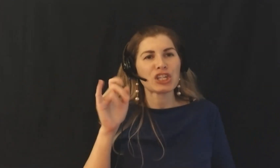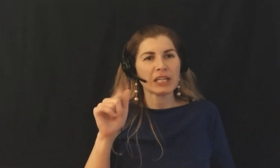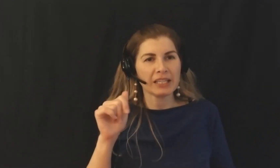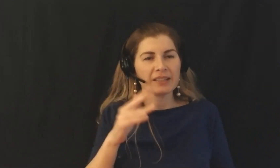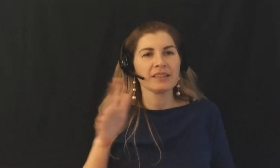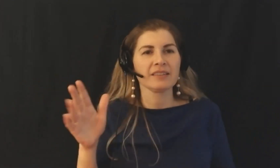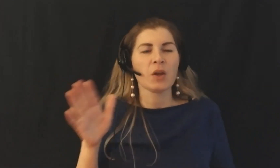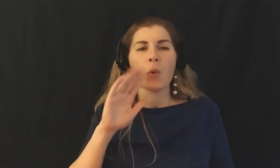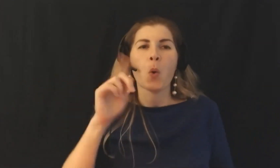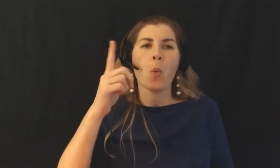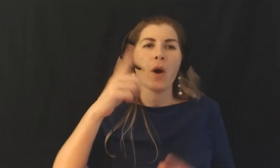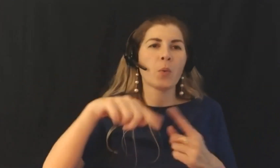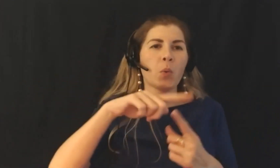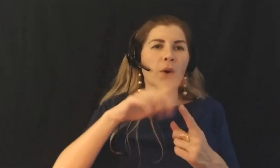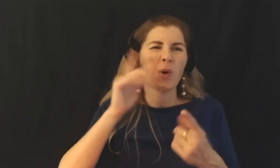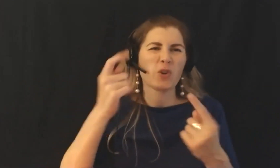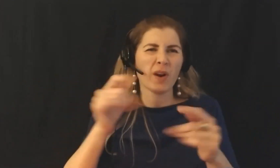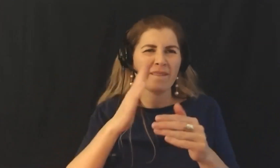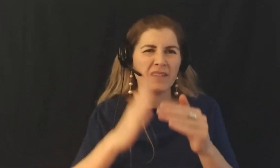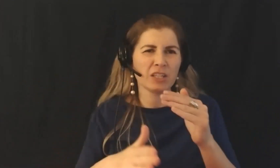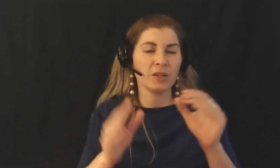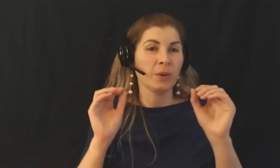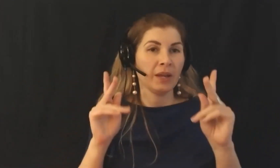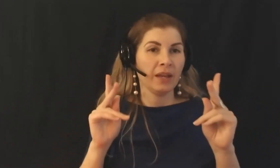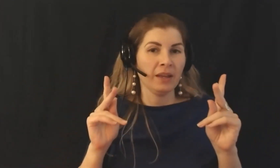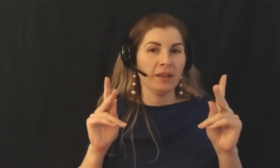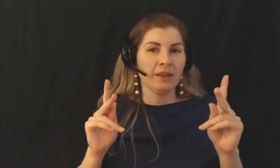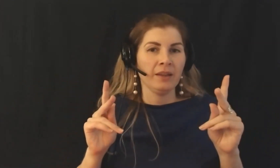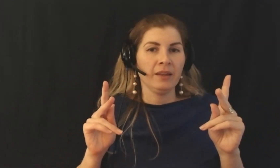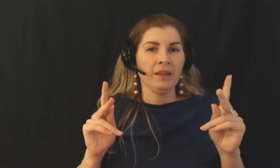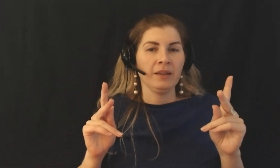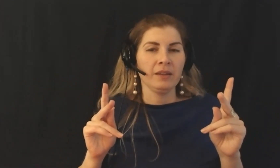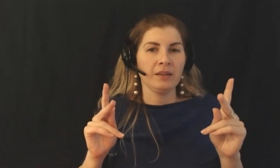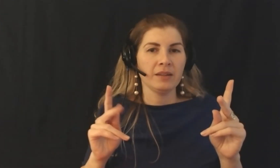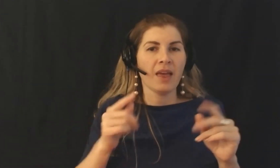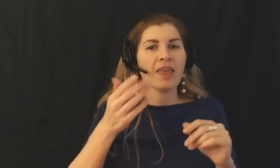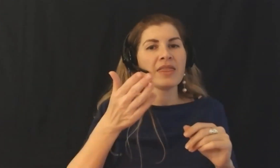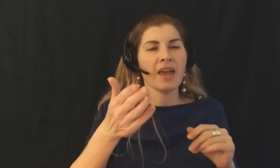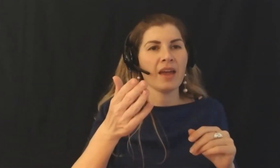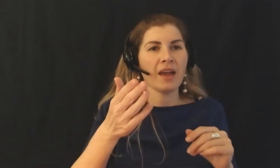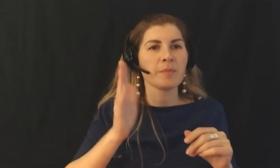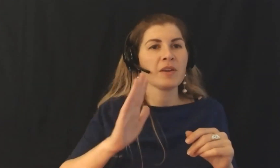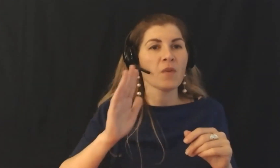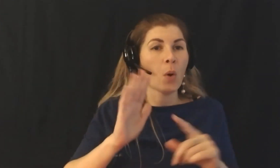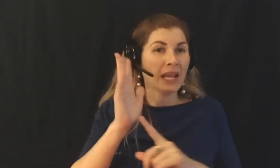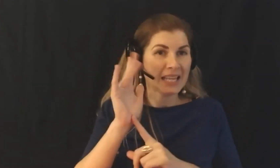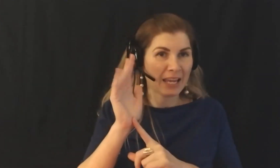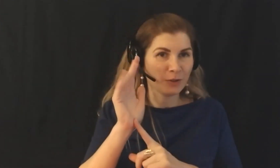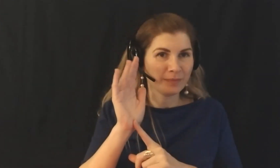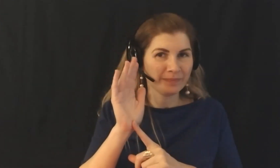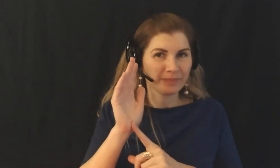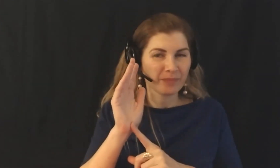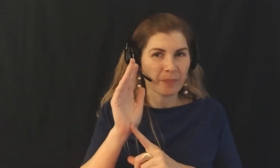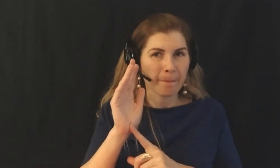around, and then I'll try to finish it up. So there once was a candle